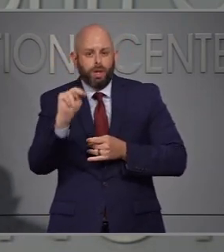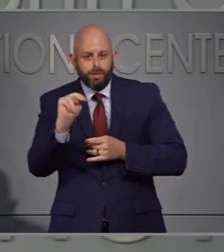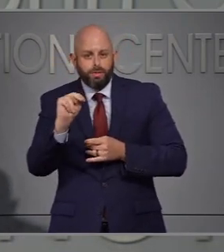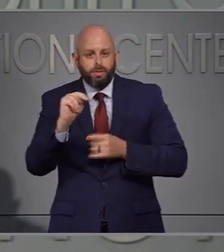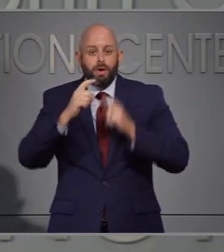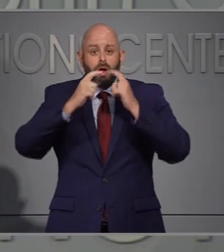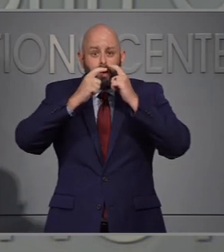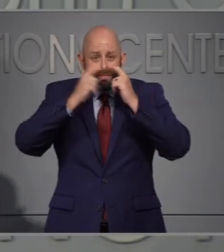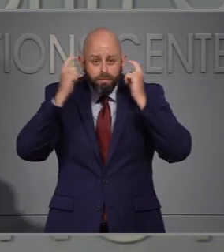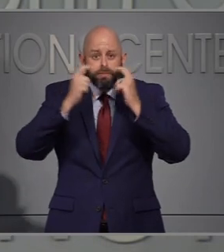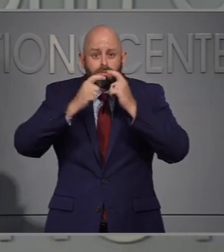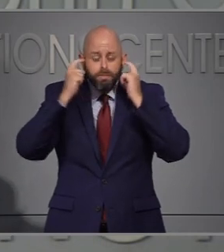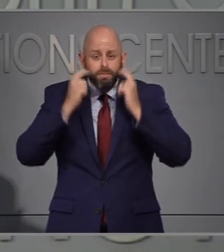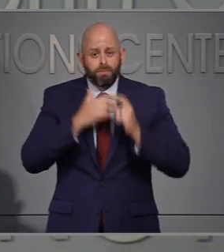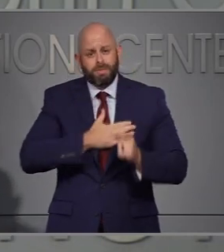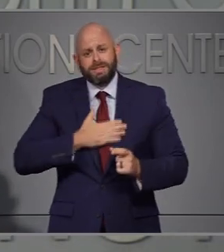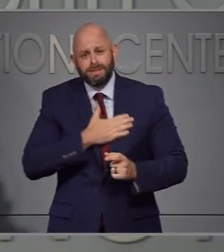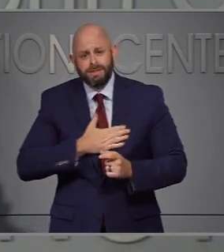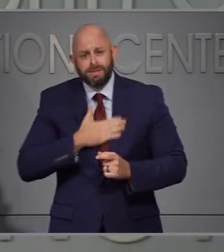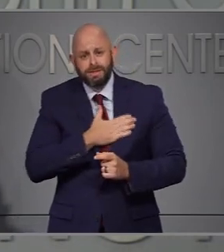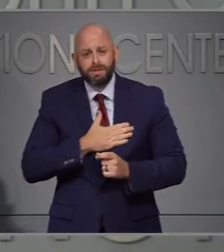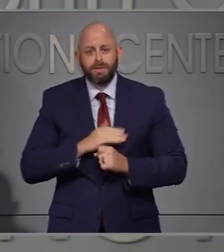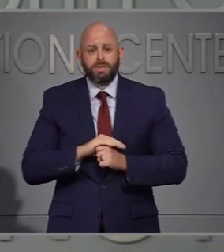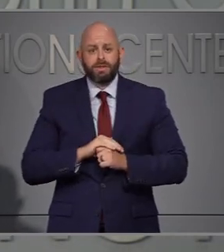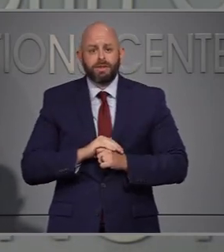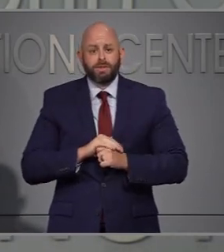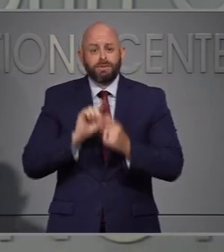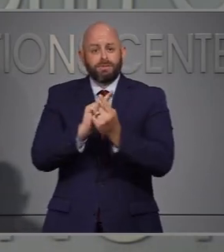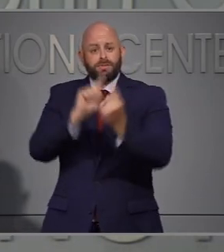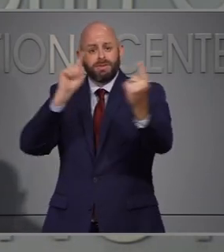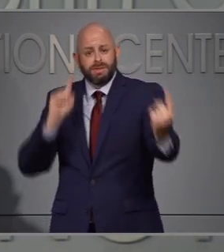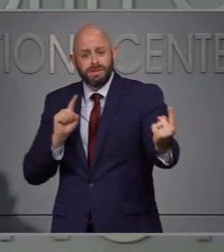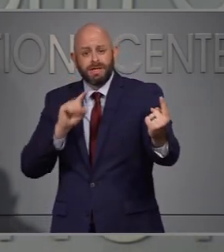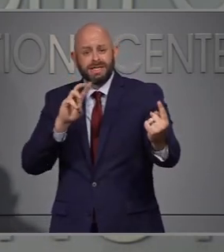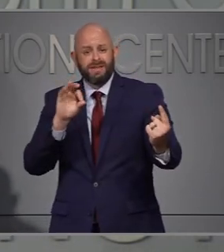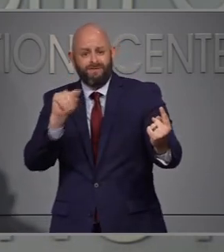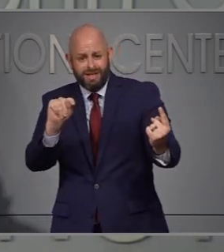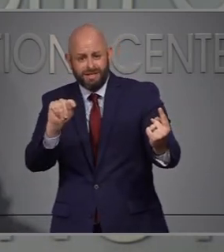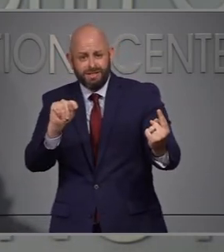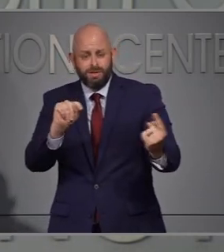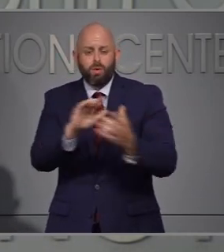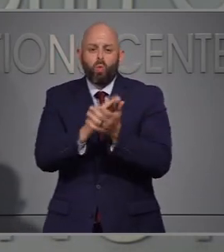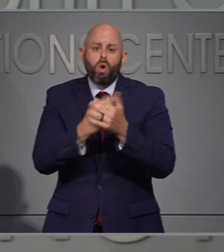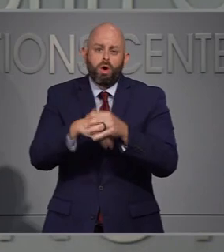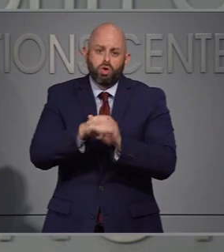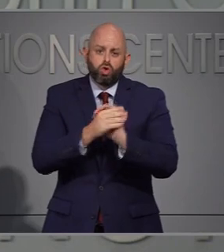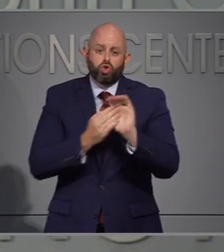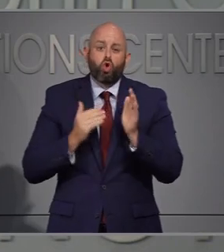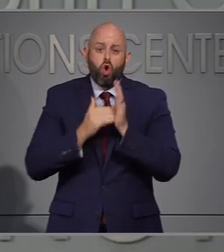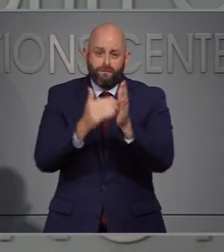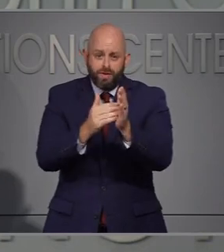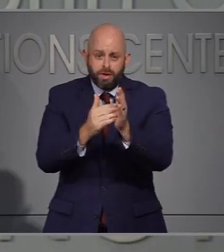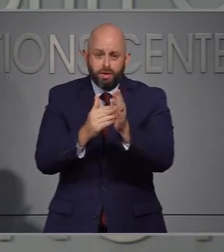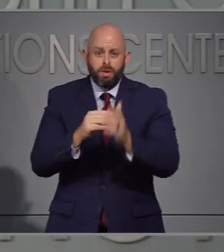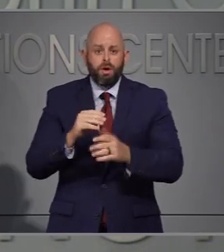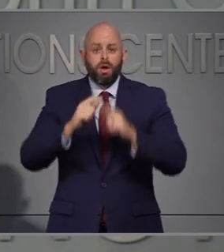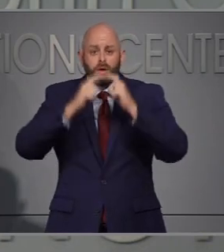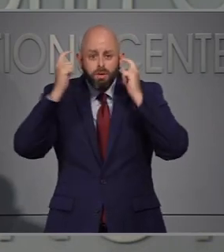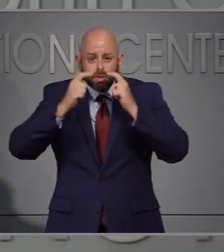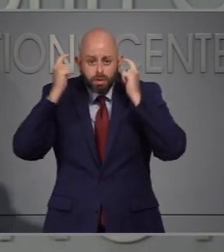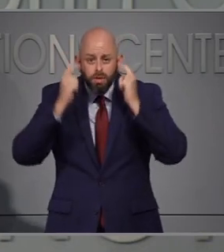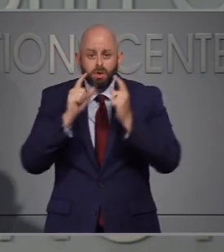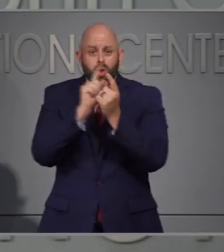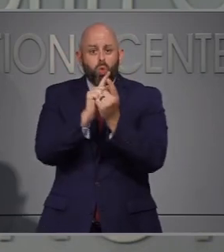face covering. Wait at least 6 feet apart and wash your hands often. That's wear, wait, and